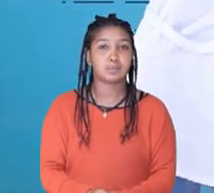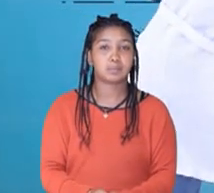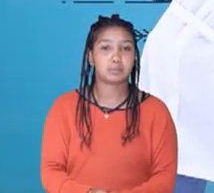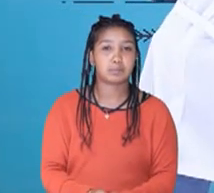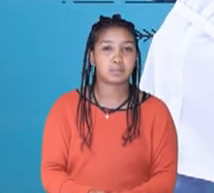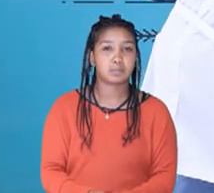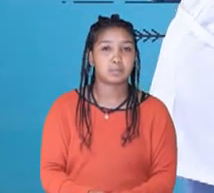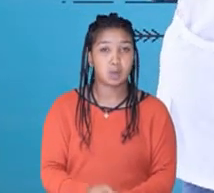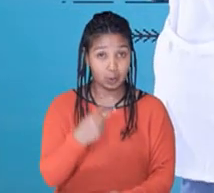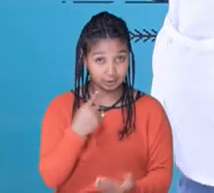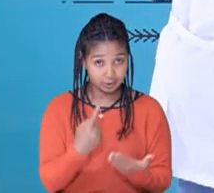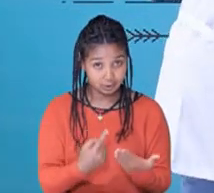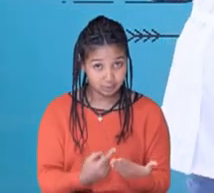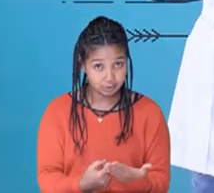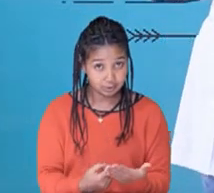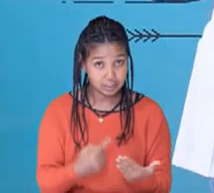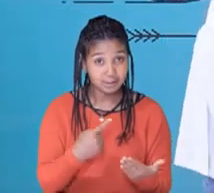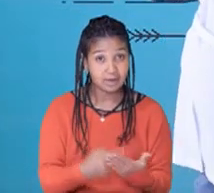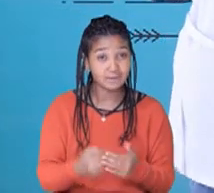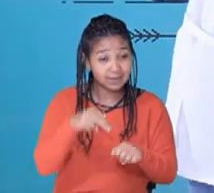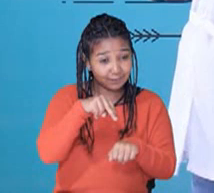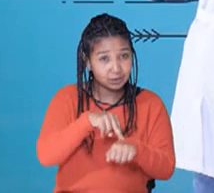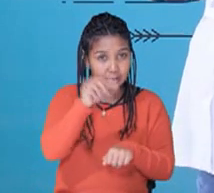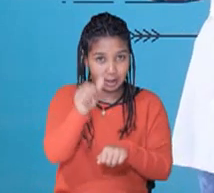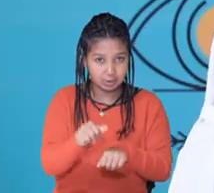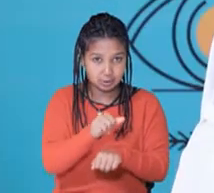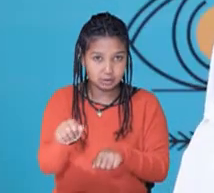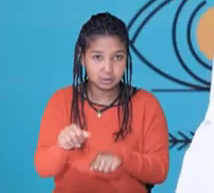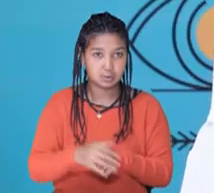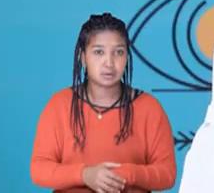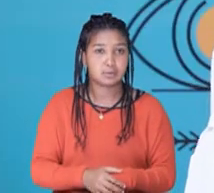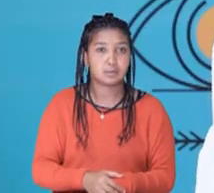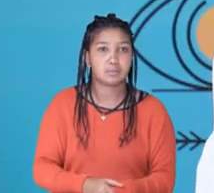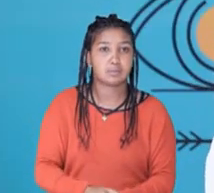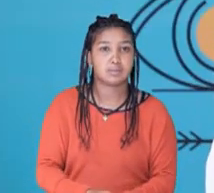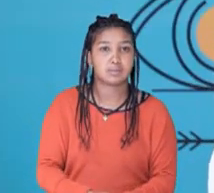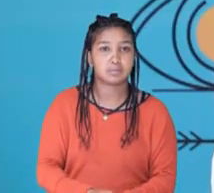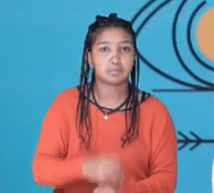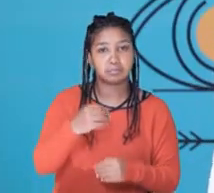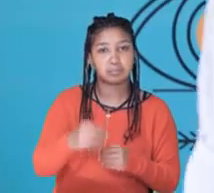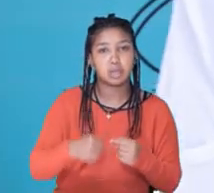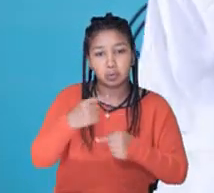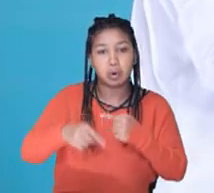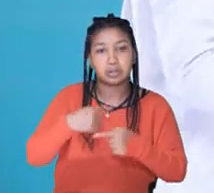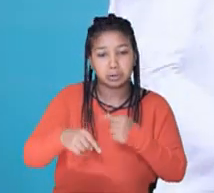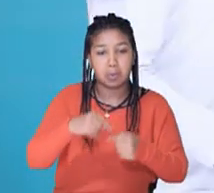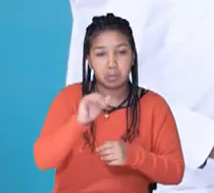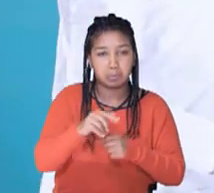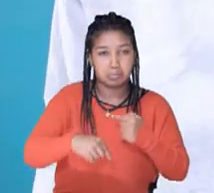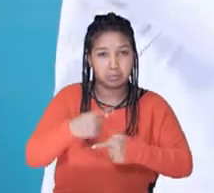velocity. Look at here. And it has a fixed axis. The axis is through this, and this object is tending to rotate.